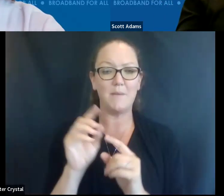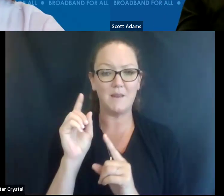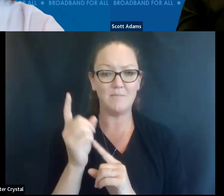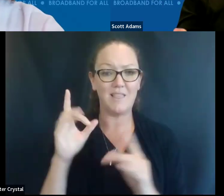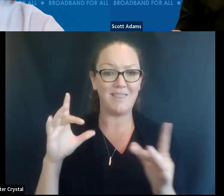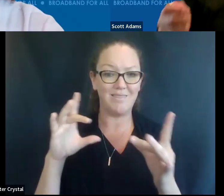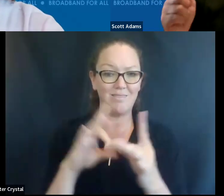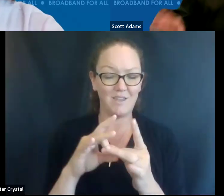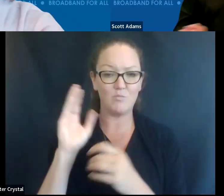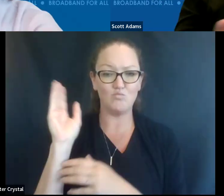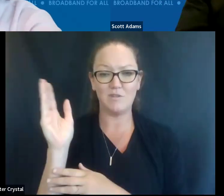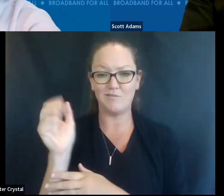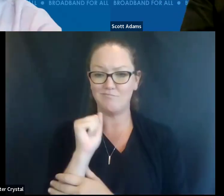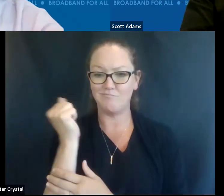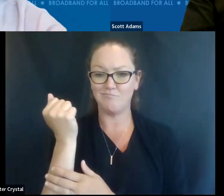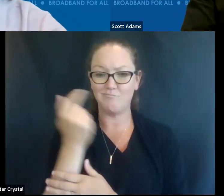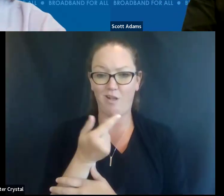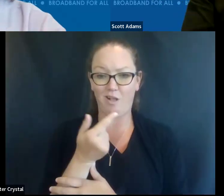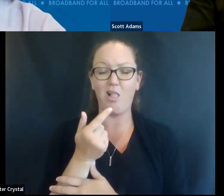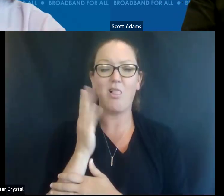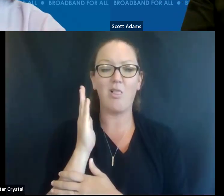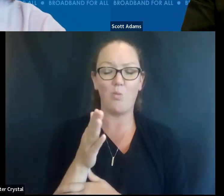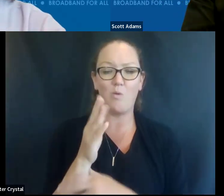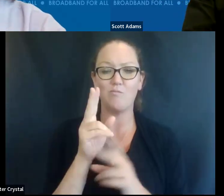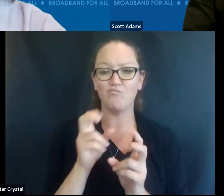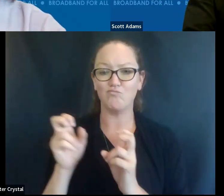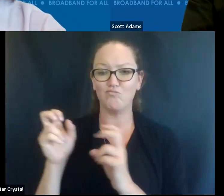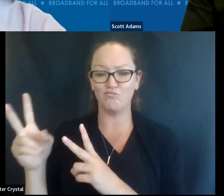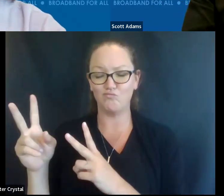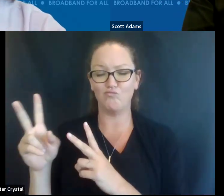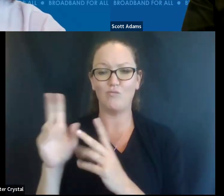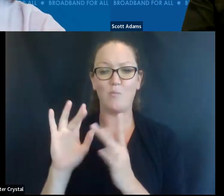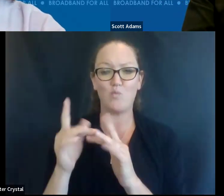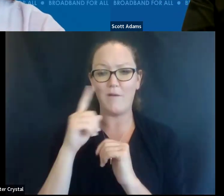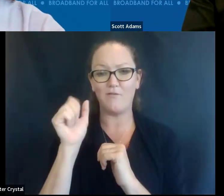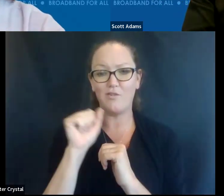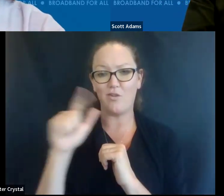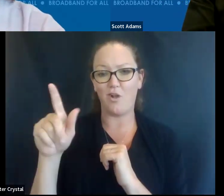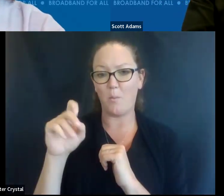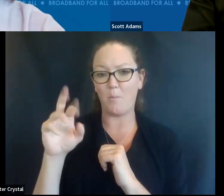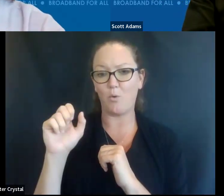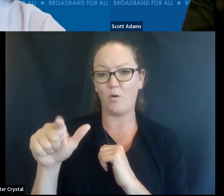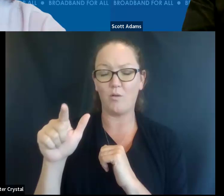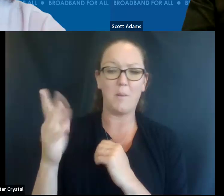and the presentations will all be up on the Broadband for All portal in the past events section.